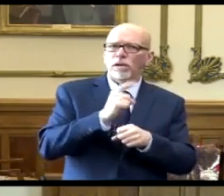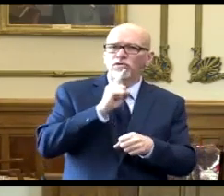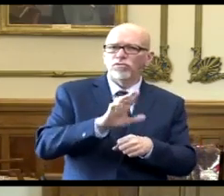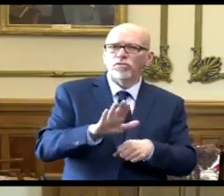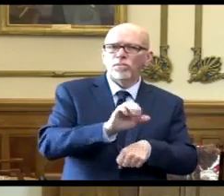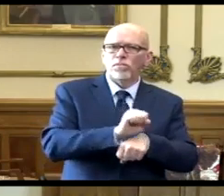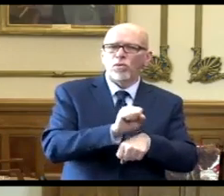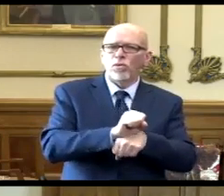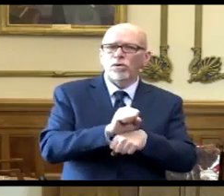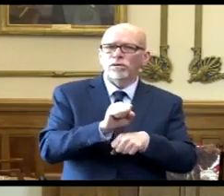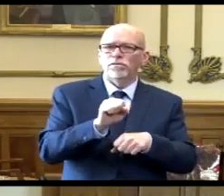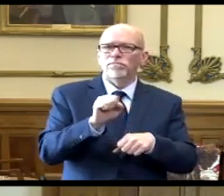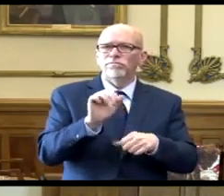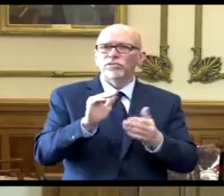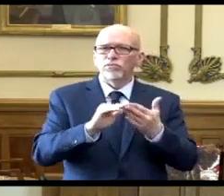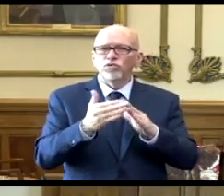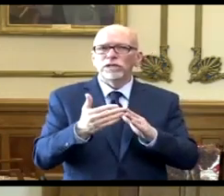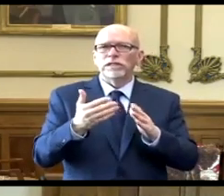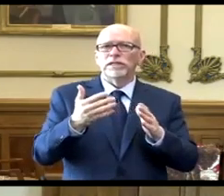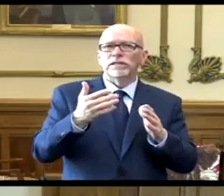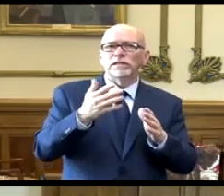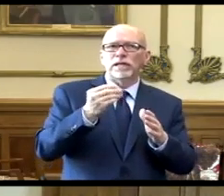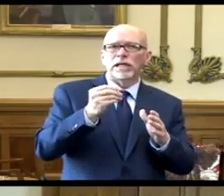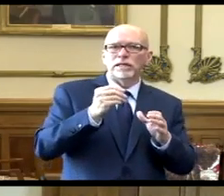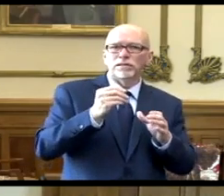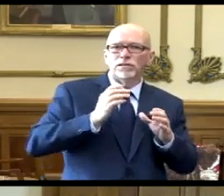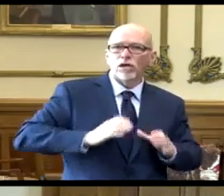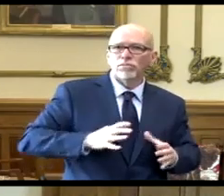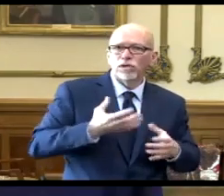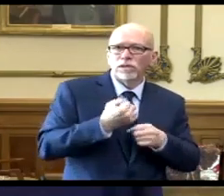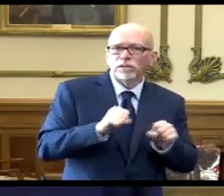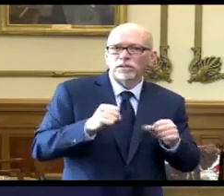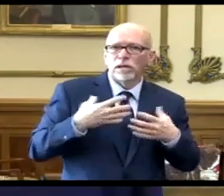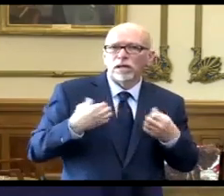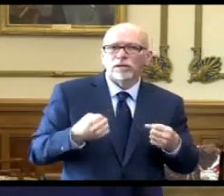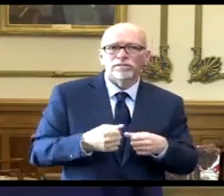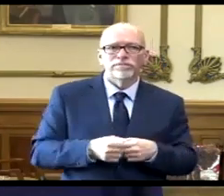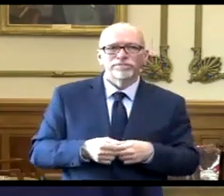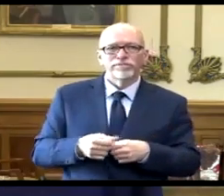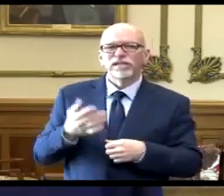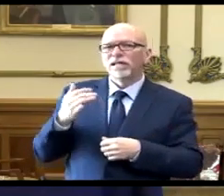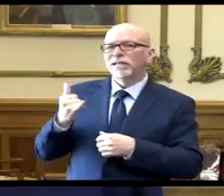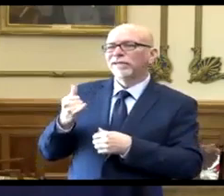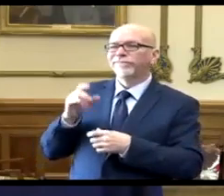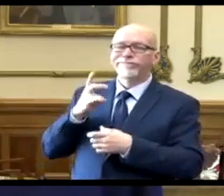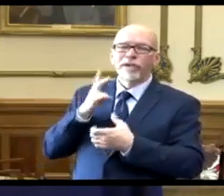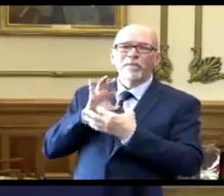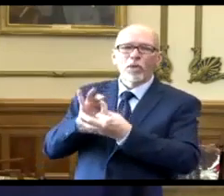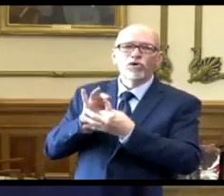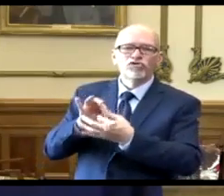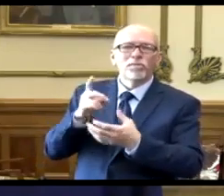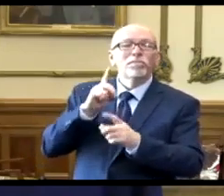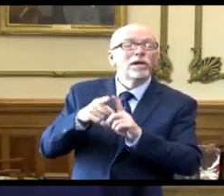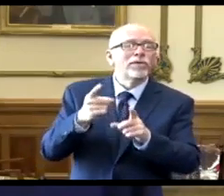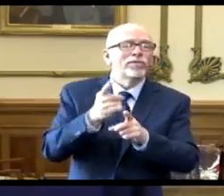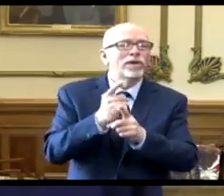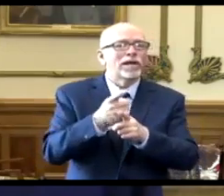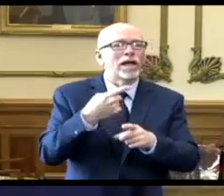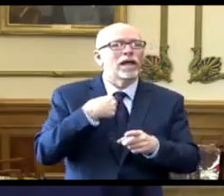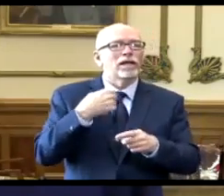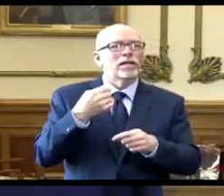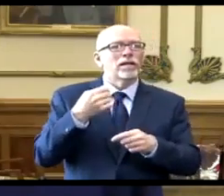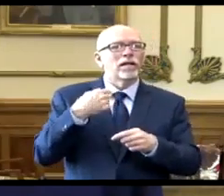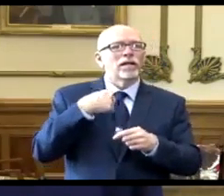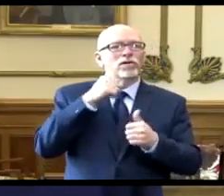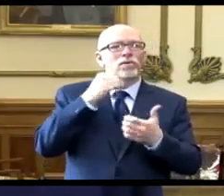employees, their communities, and the consumers healthy? Yeah, it's a partnership. I'll kick it over to you in just a second. But look,